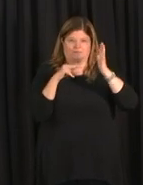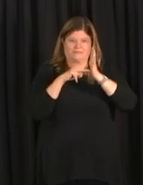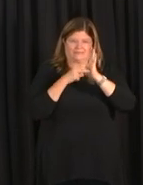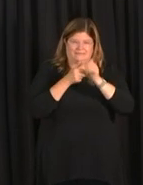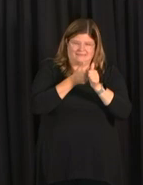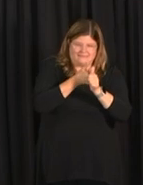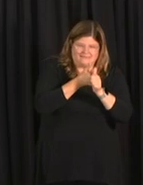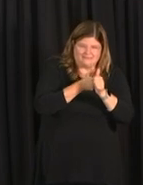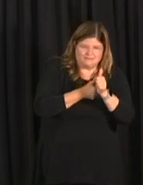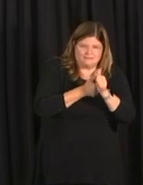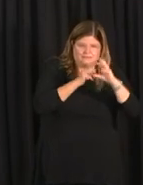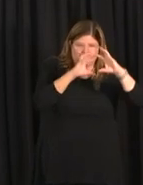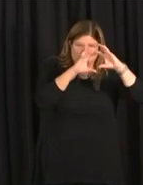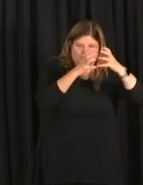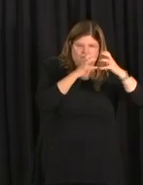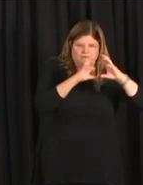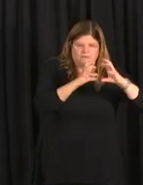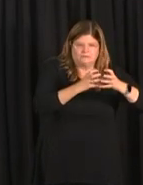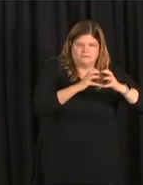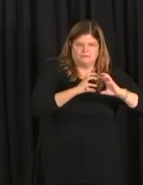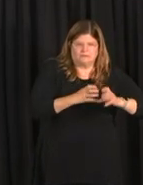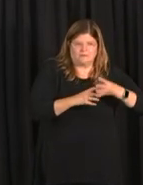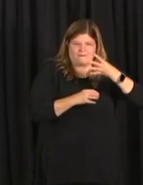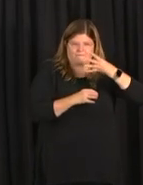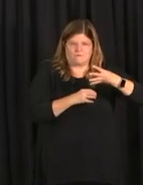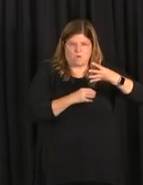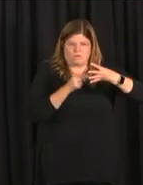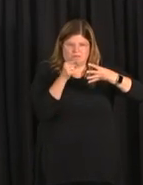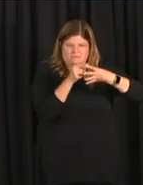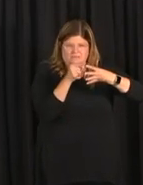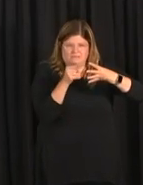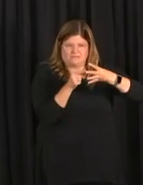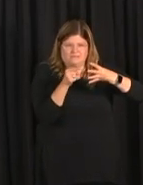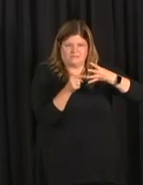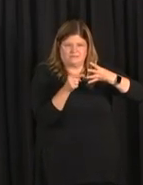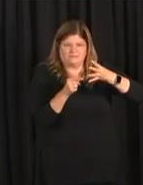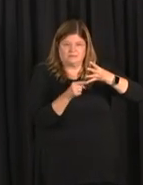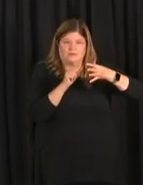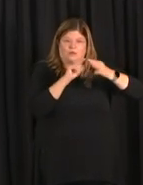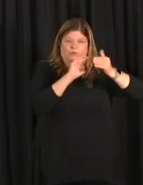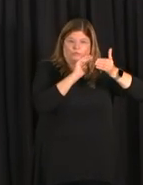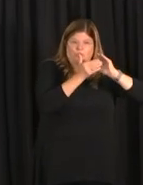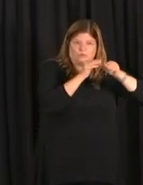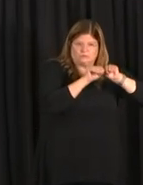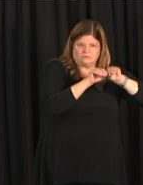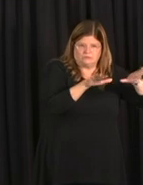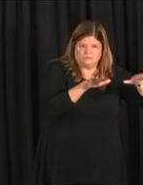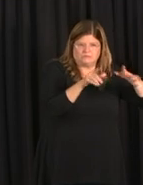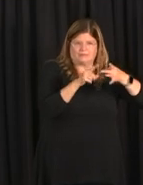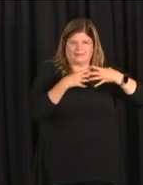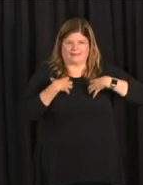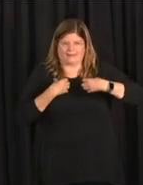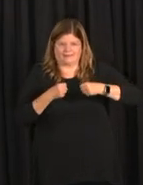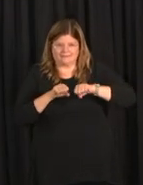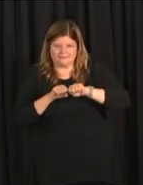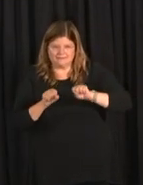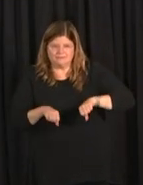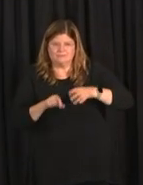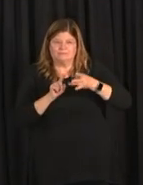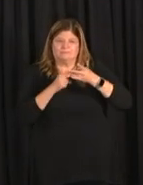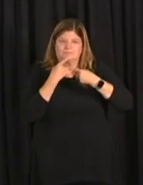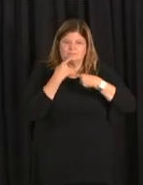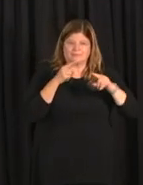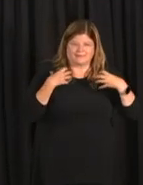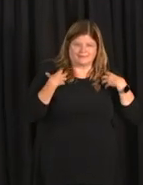each of the 4 categories that we have, community spread, health system capacity, public health system